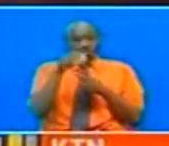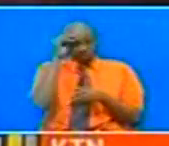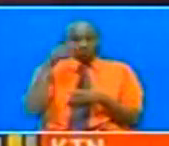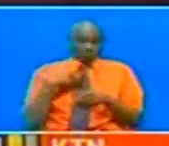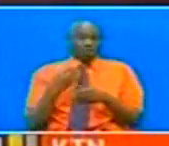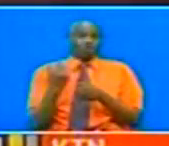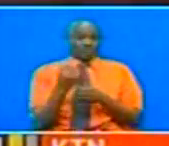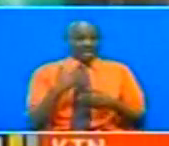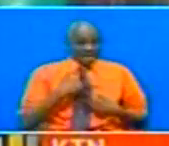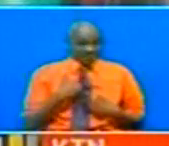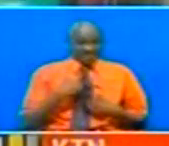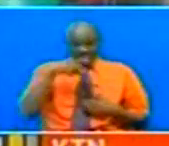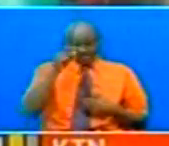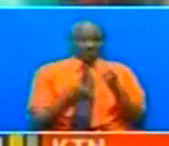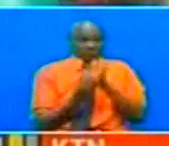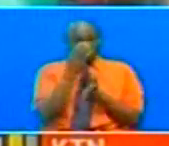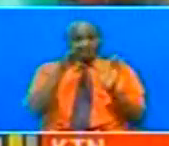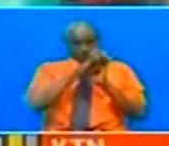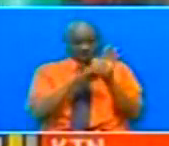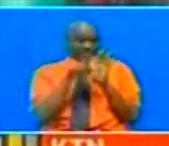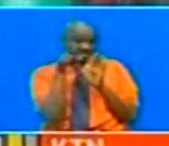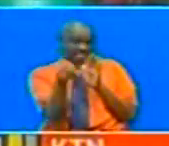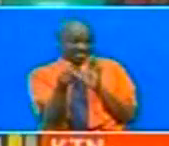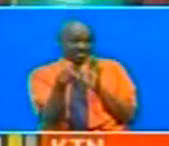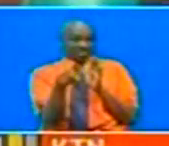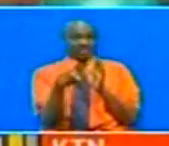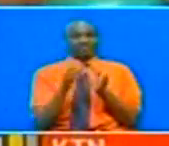na ndiposa walizindua mpango wa malezi ya muda chuoni.